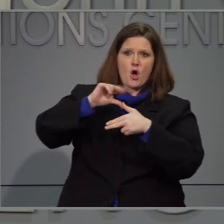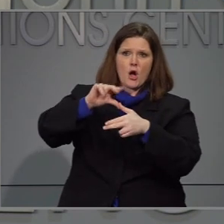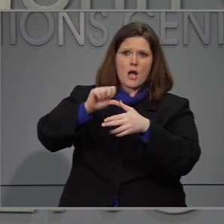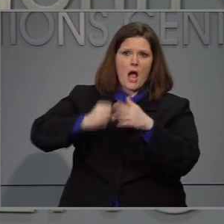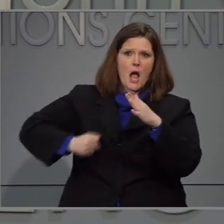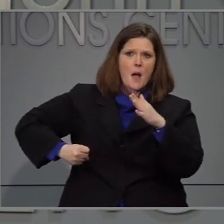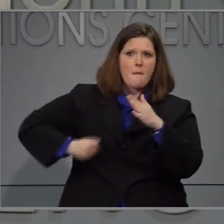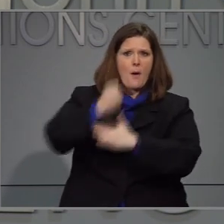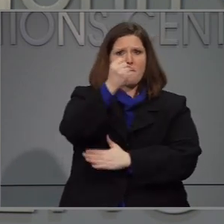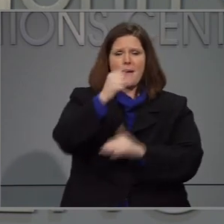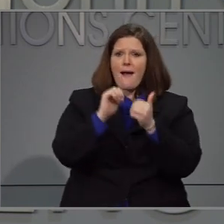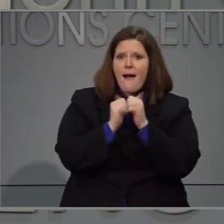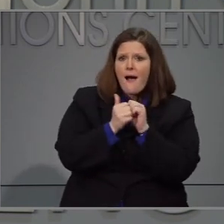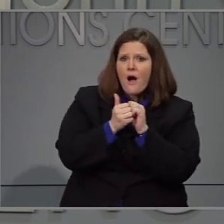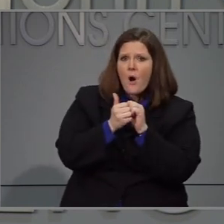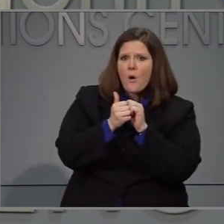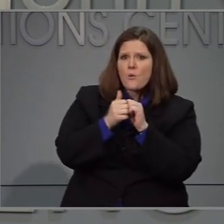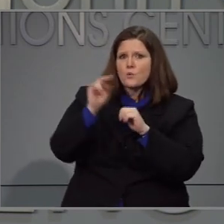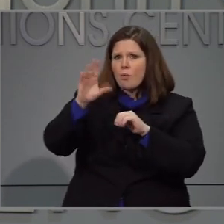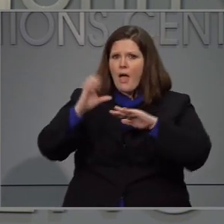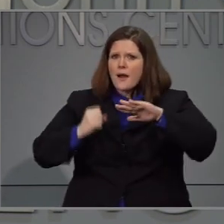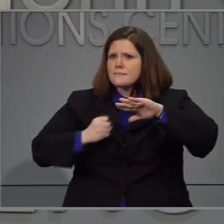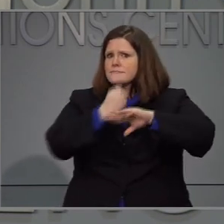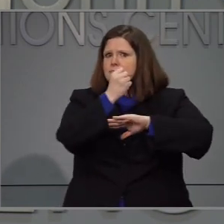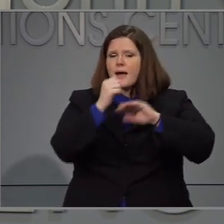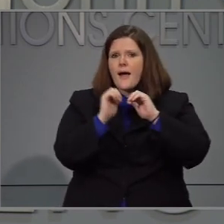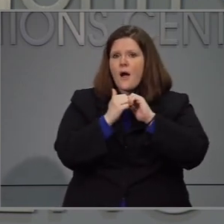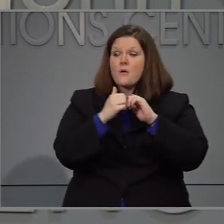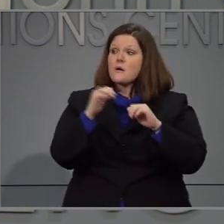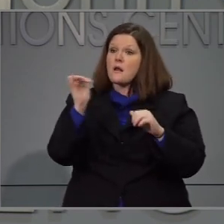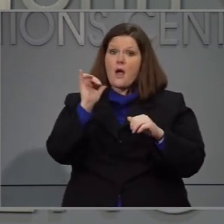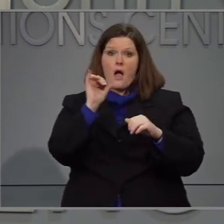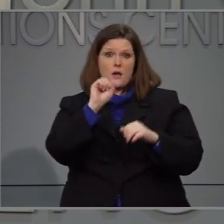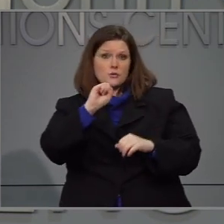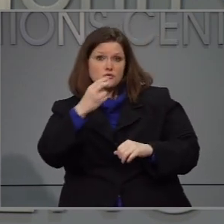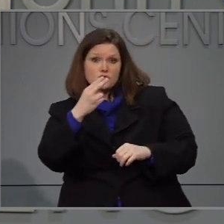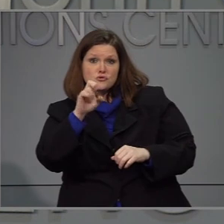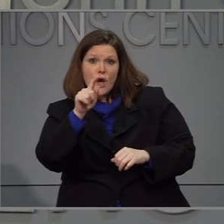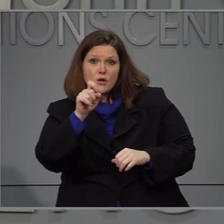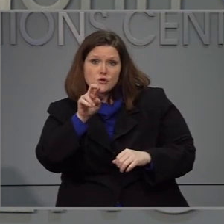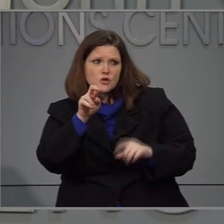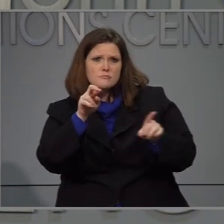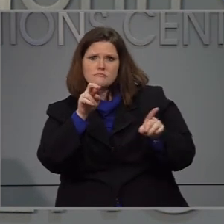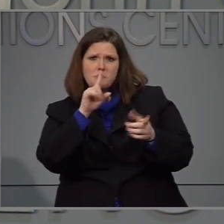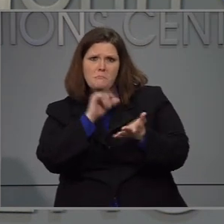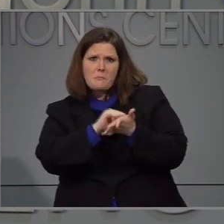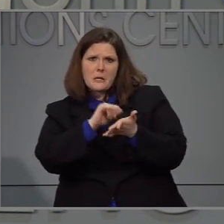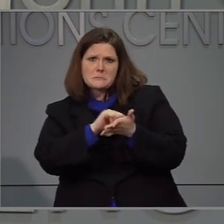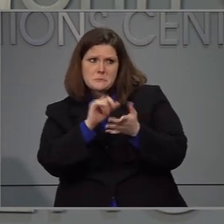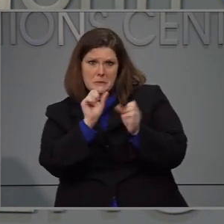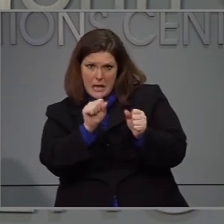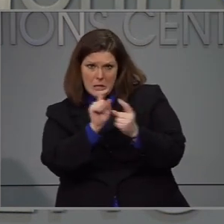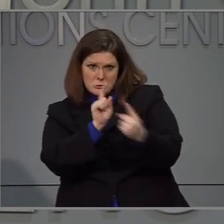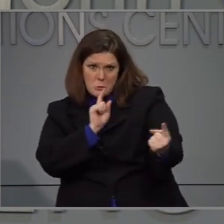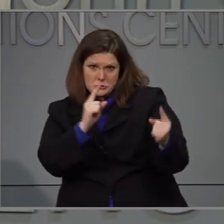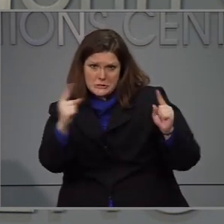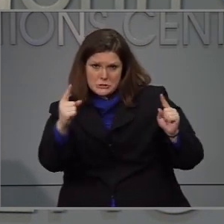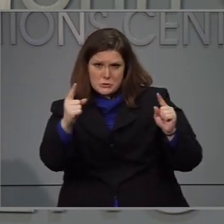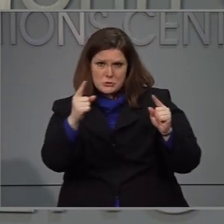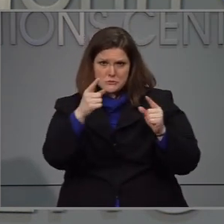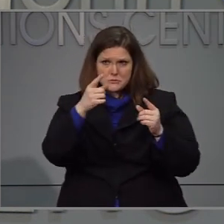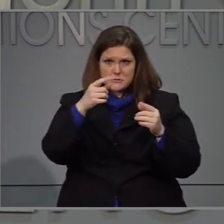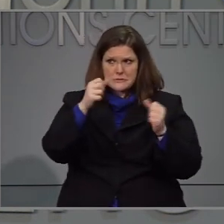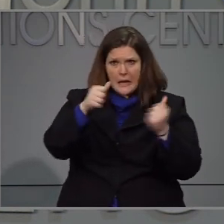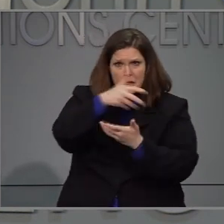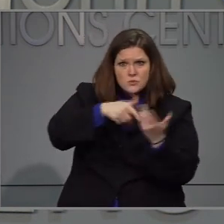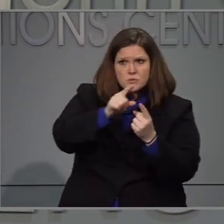And how would the state handle things like shelters, social distancing there, people's financial ability to